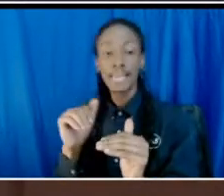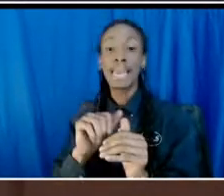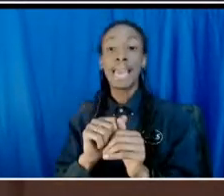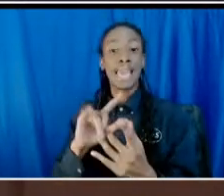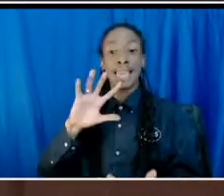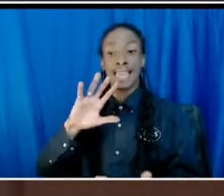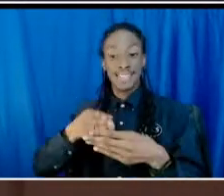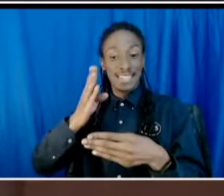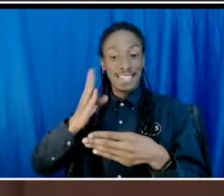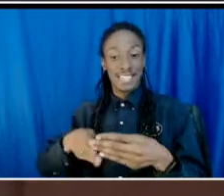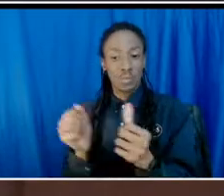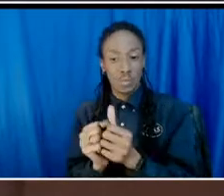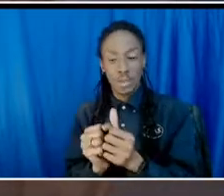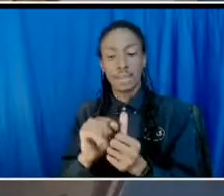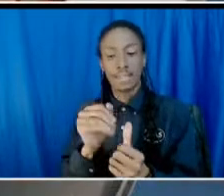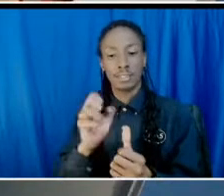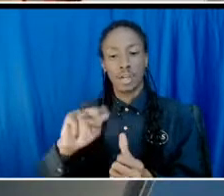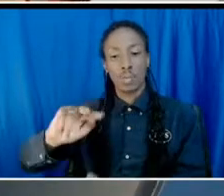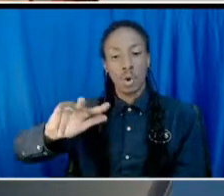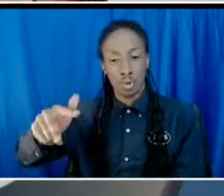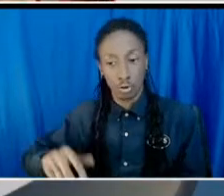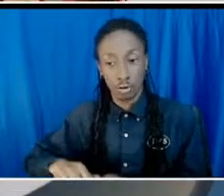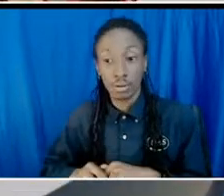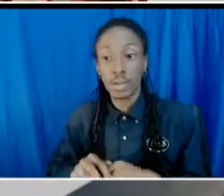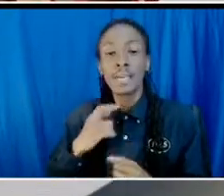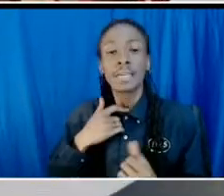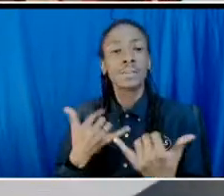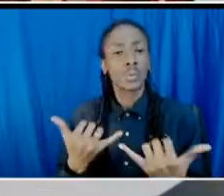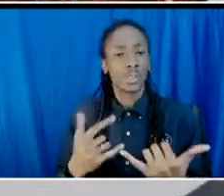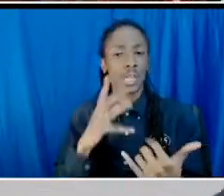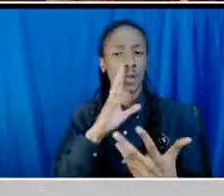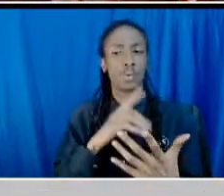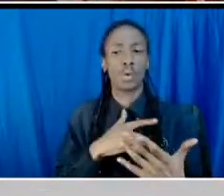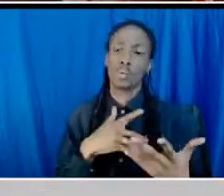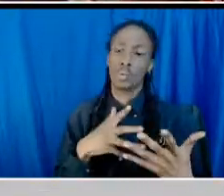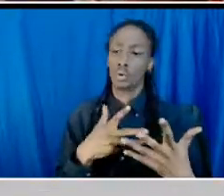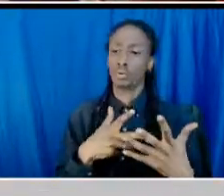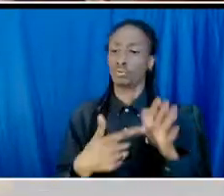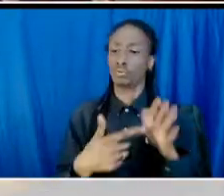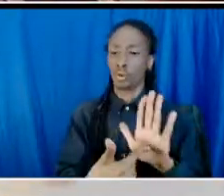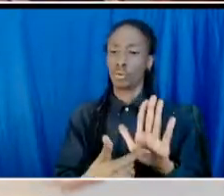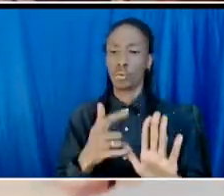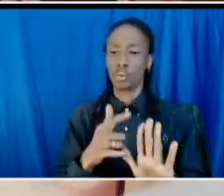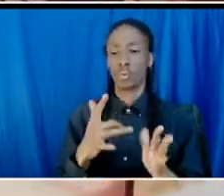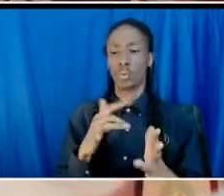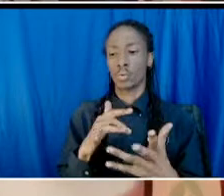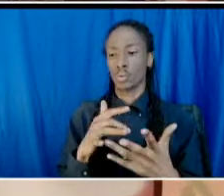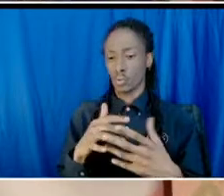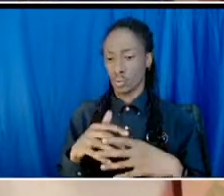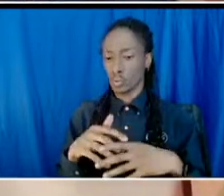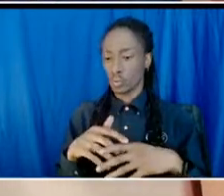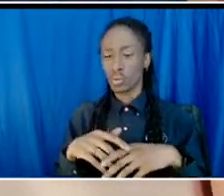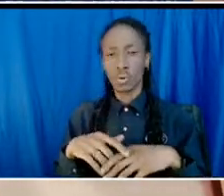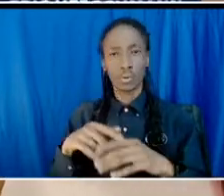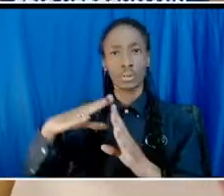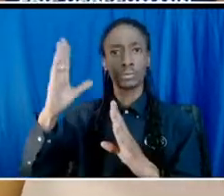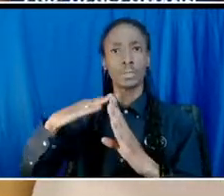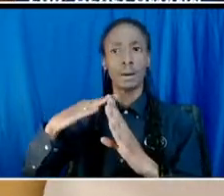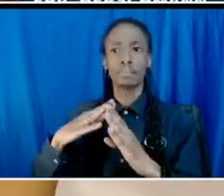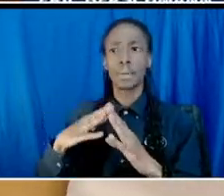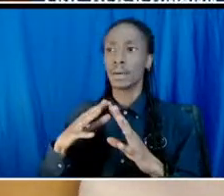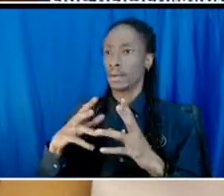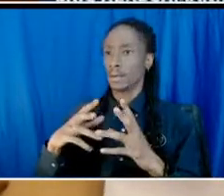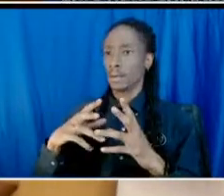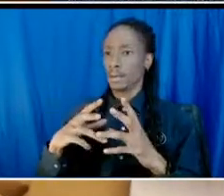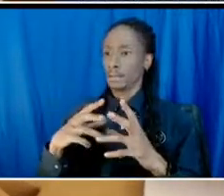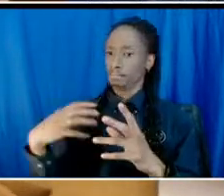Today, we will take you inside that early evening Oval Office meeting where top Justice Department officials met with the president.